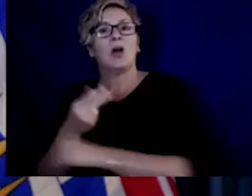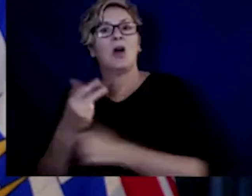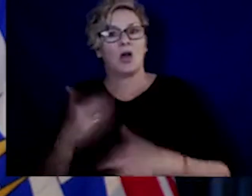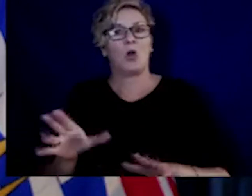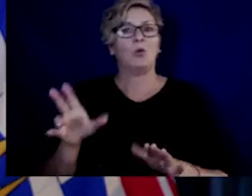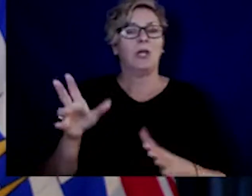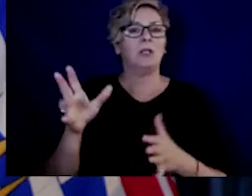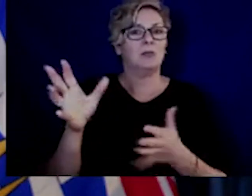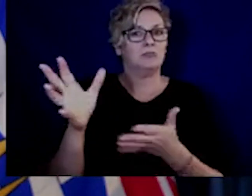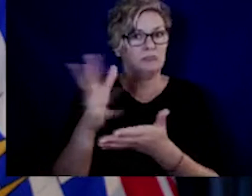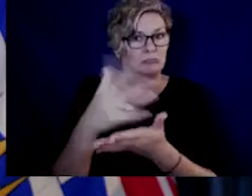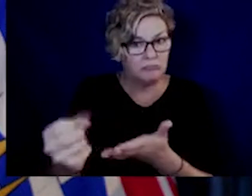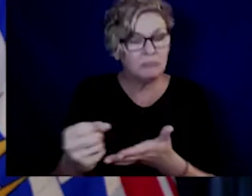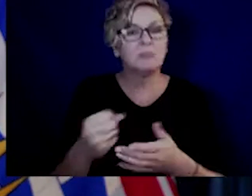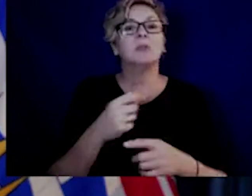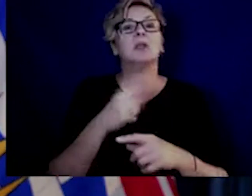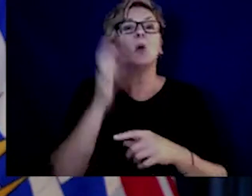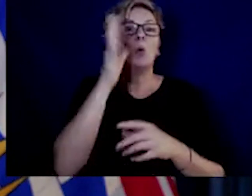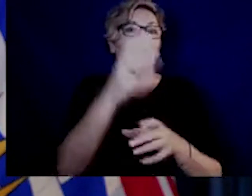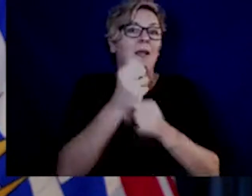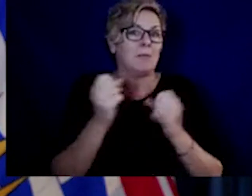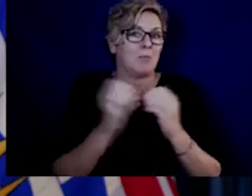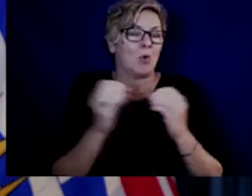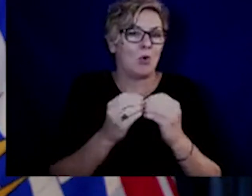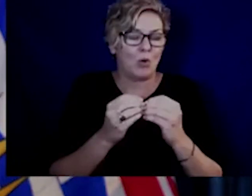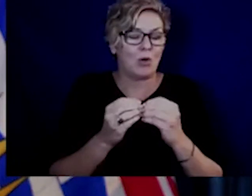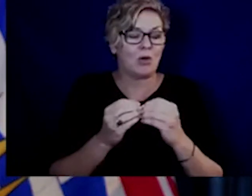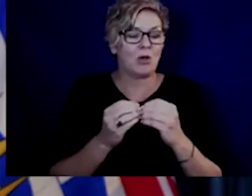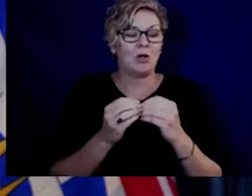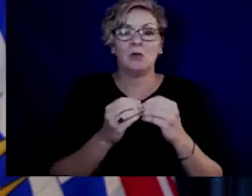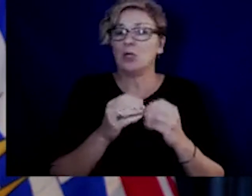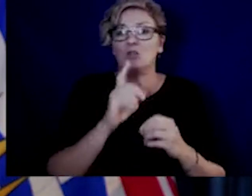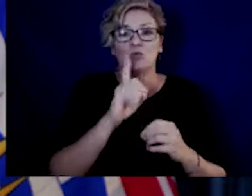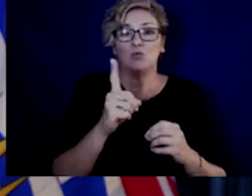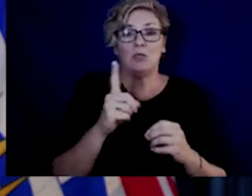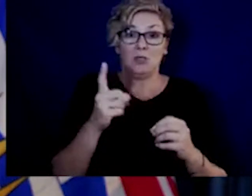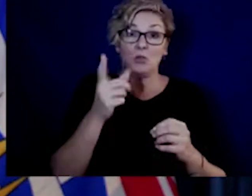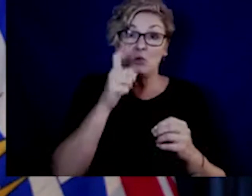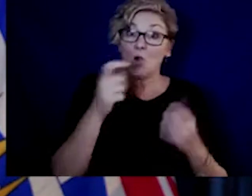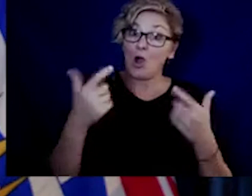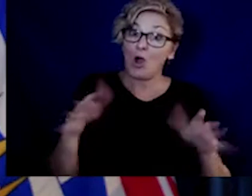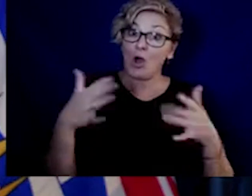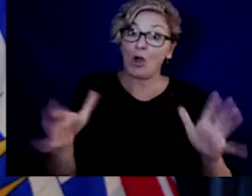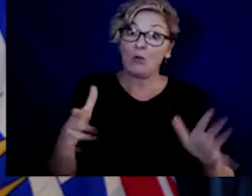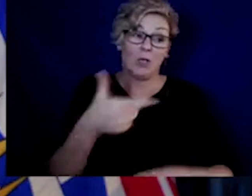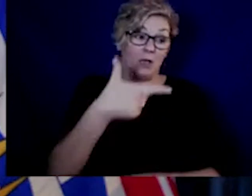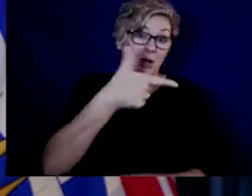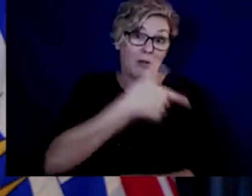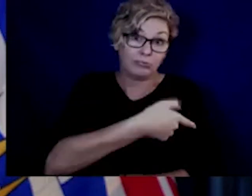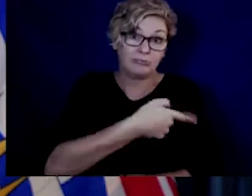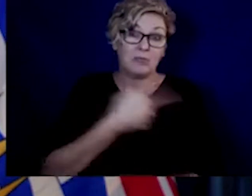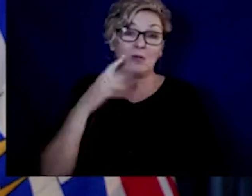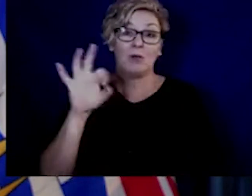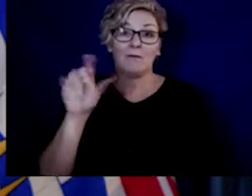week from now or 2 weeks from now, those are all times that'll be fine. And especially, that we're not seeing a lot of influenza, so the